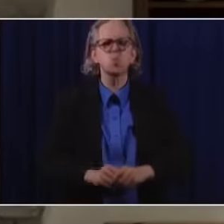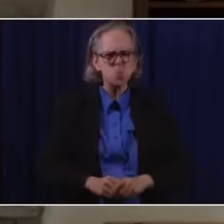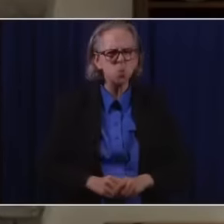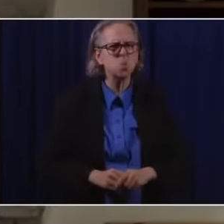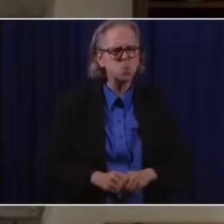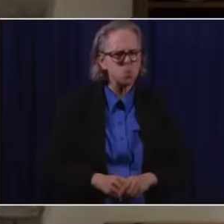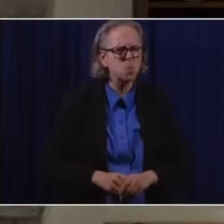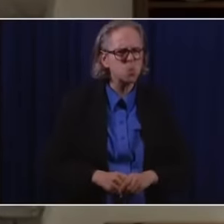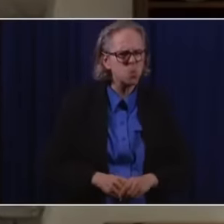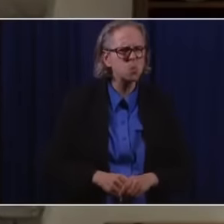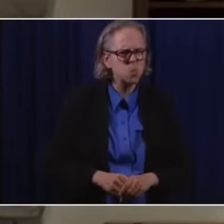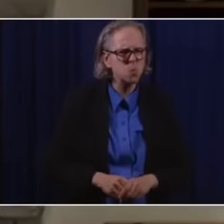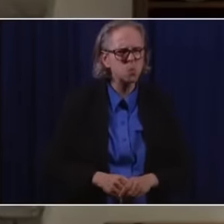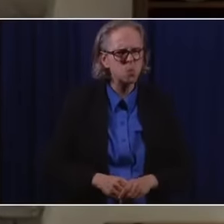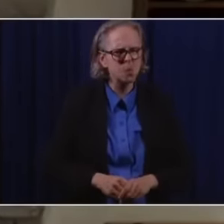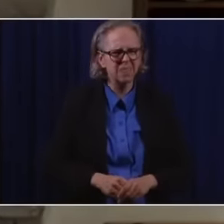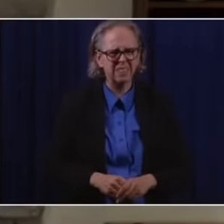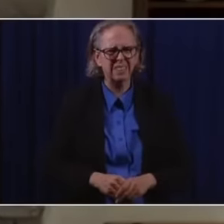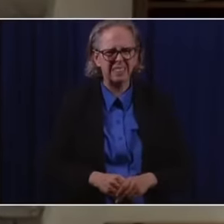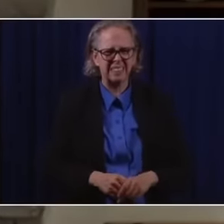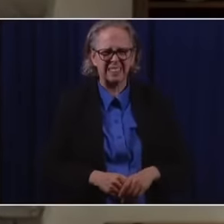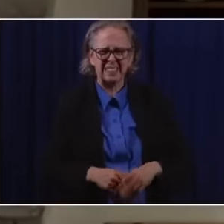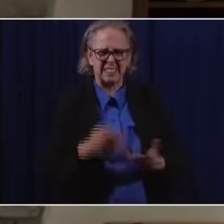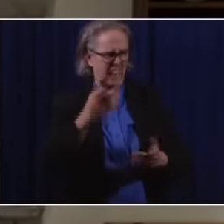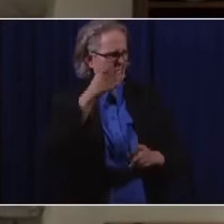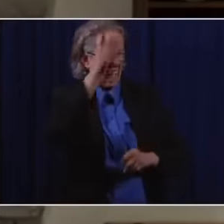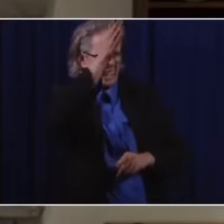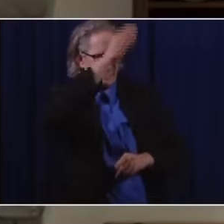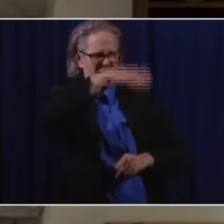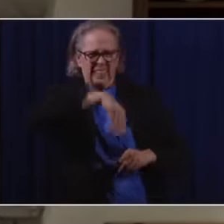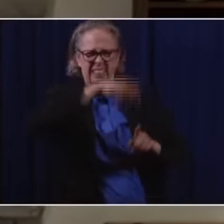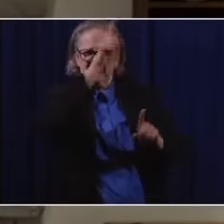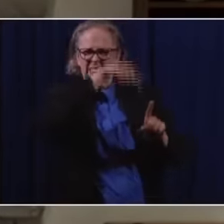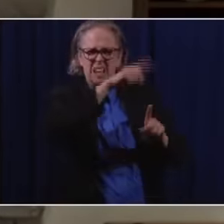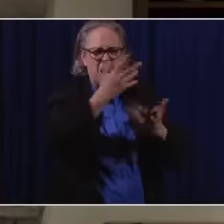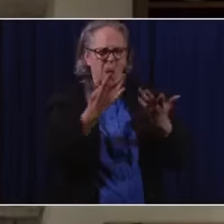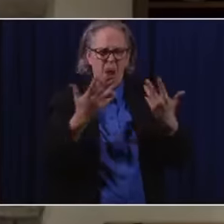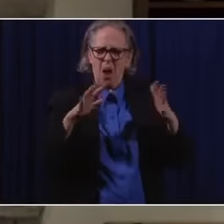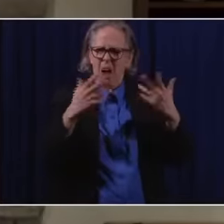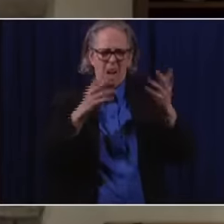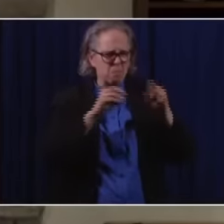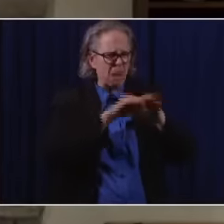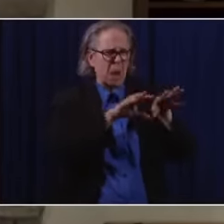it's these areas were already going the wrong way, unfortunately.